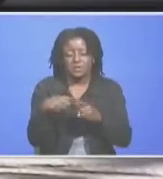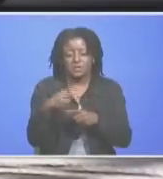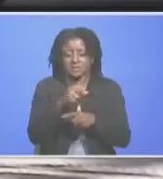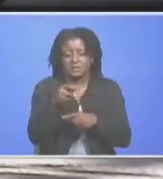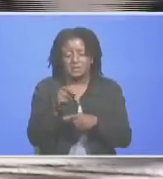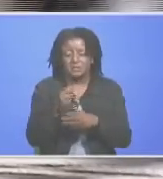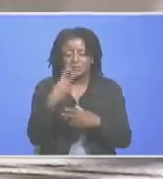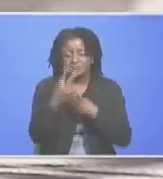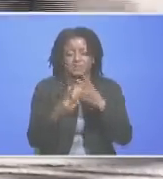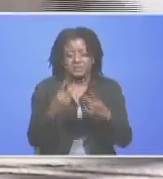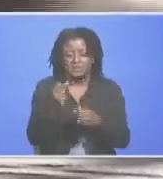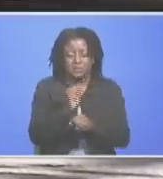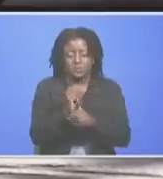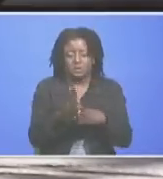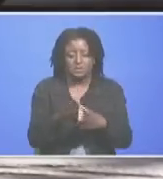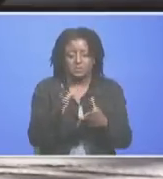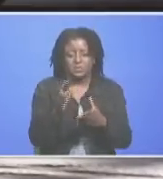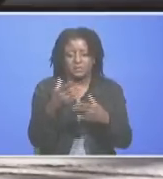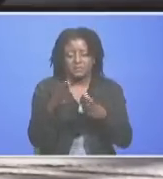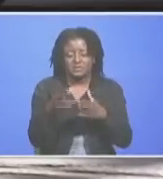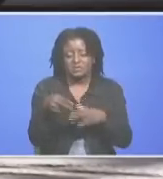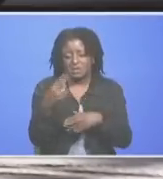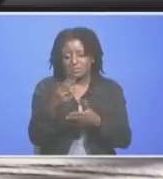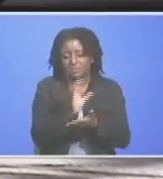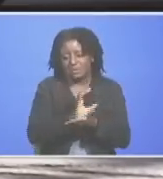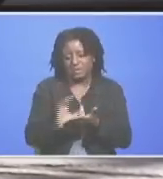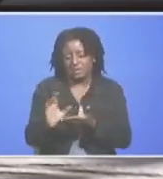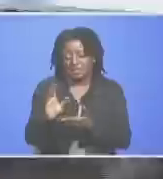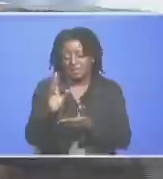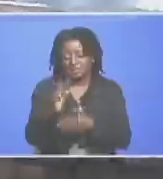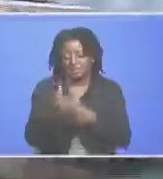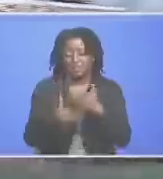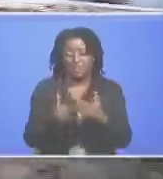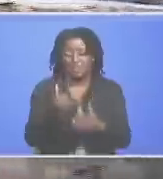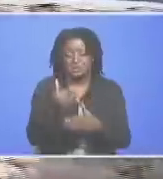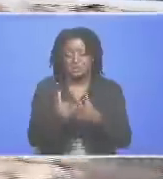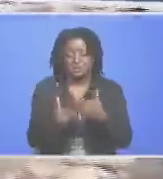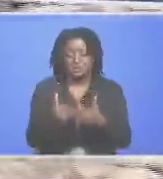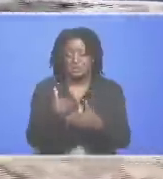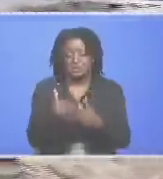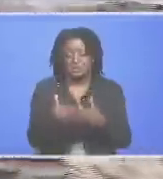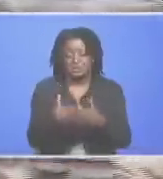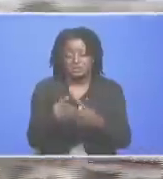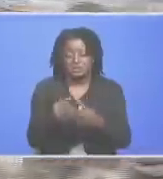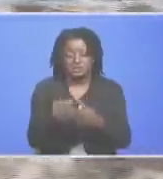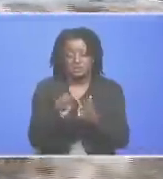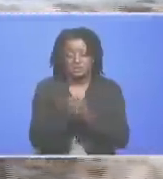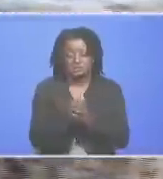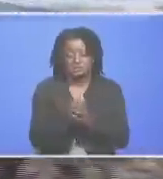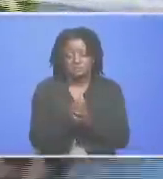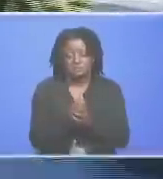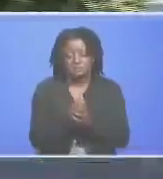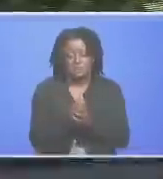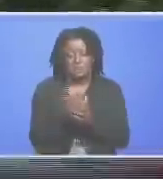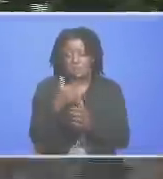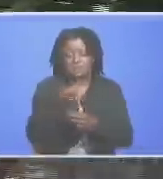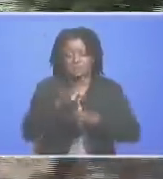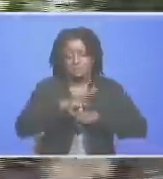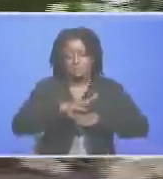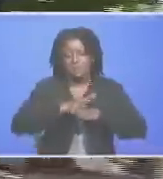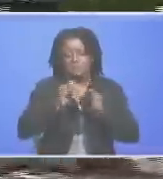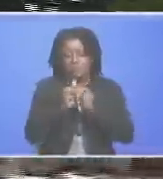Tuesday, workers were wrapping up the cleanup process. Fox Hill MP Ferguson and committee head Maurice Tynes were pleased with